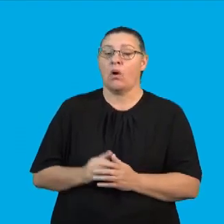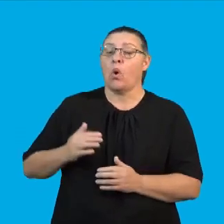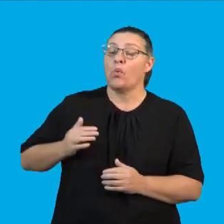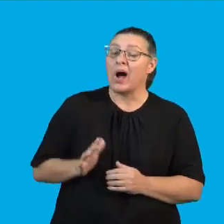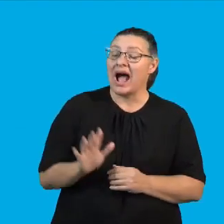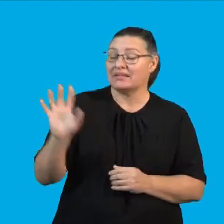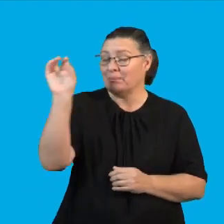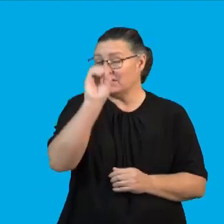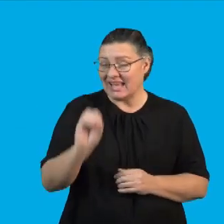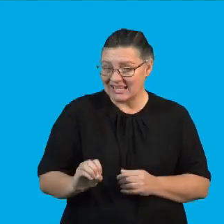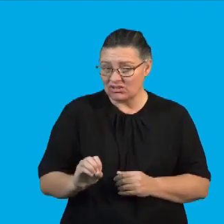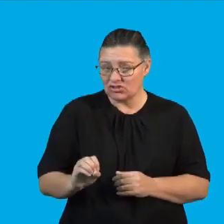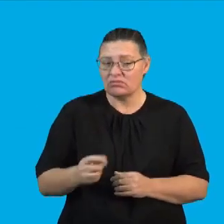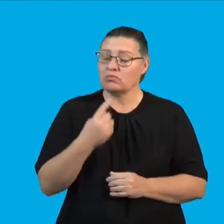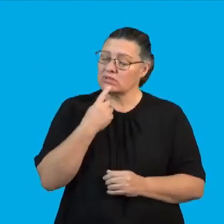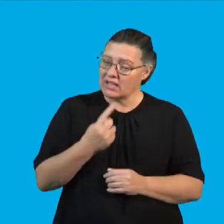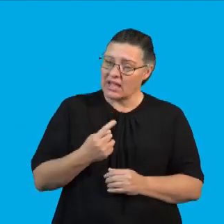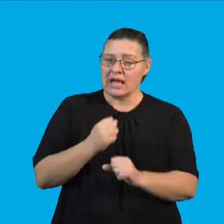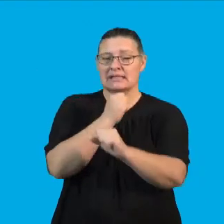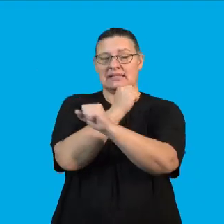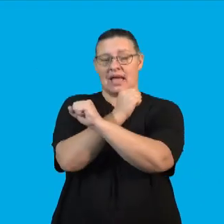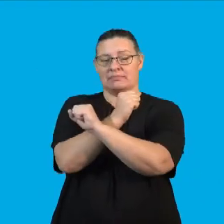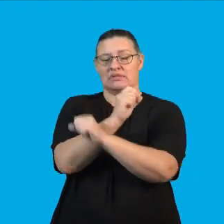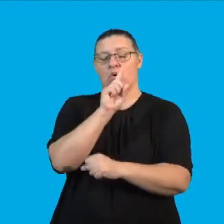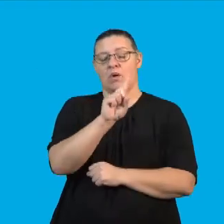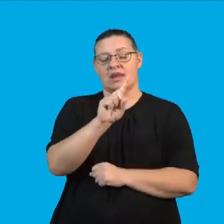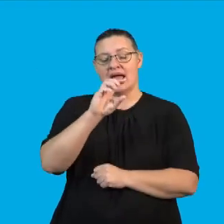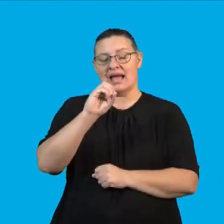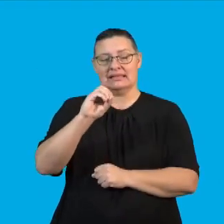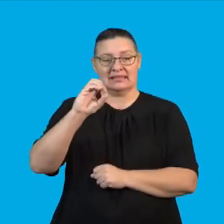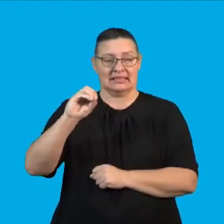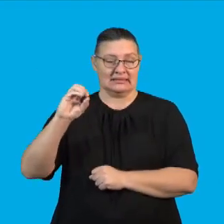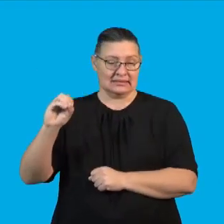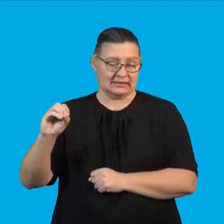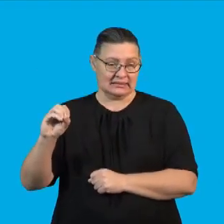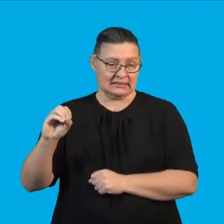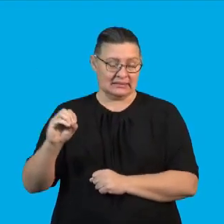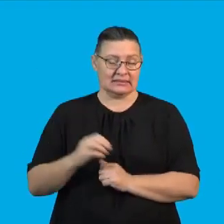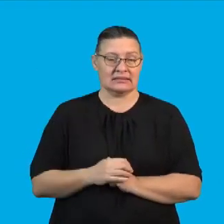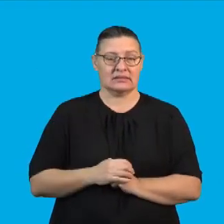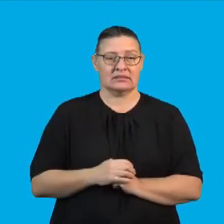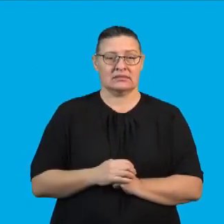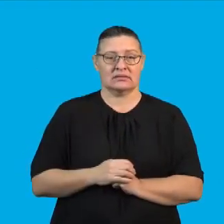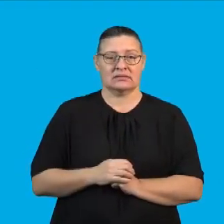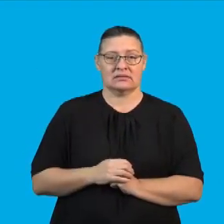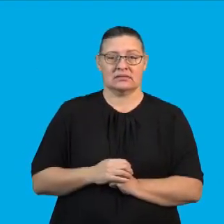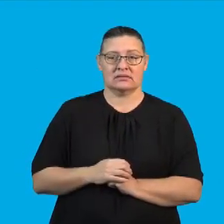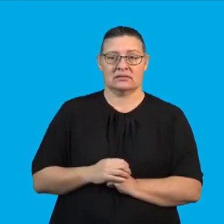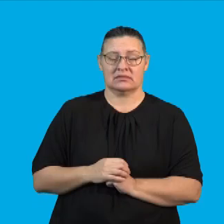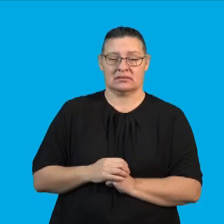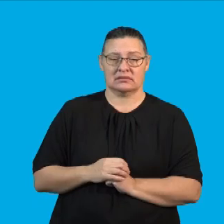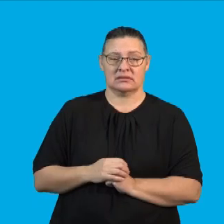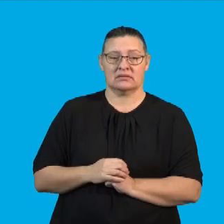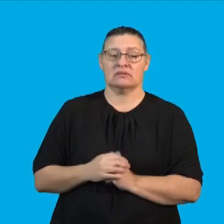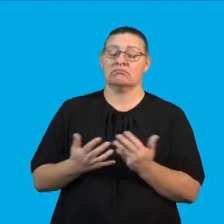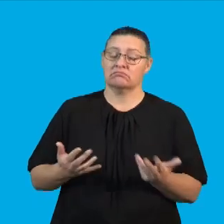number here is 20,000. That's 14, which is divided by 20,000. But